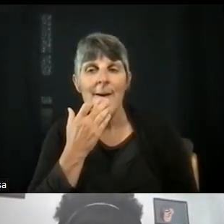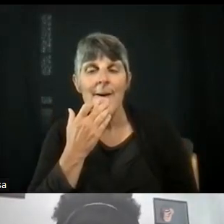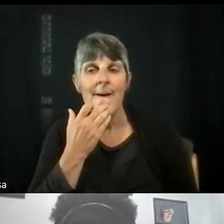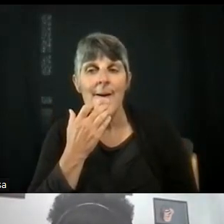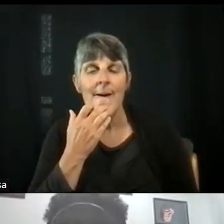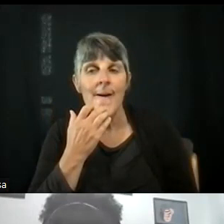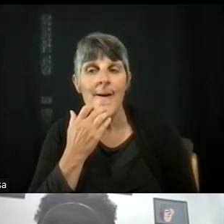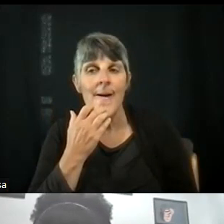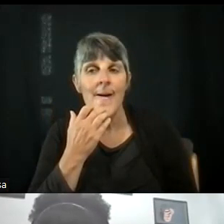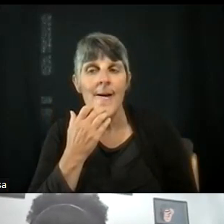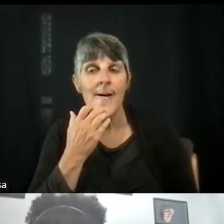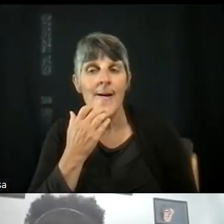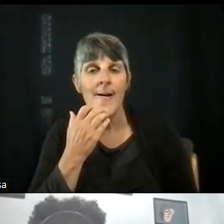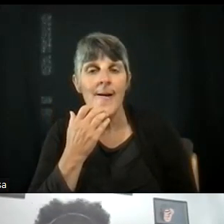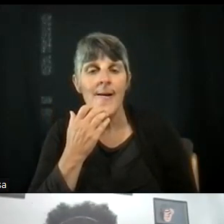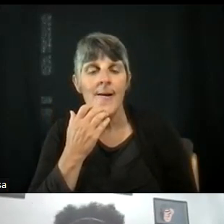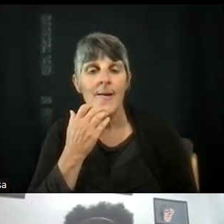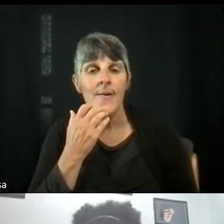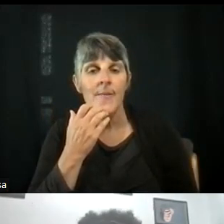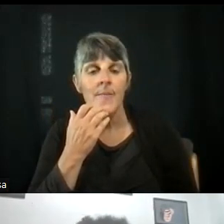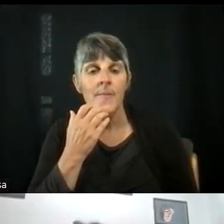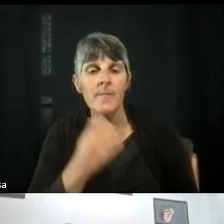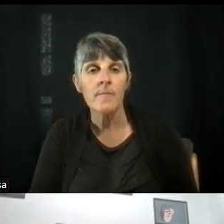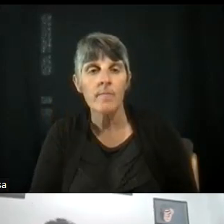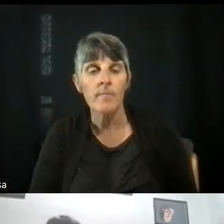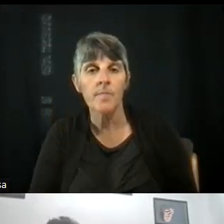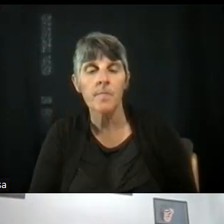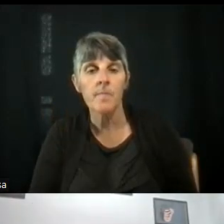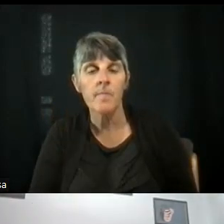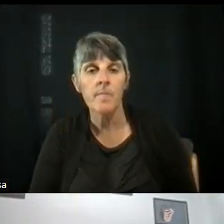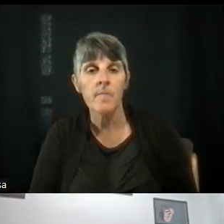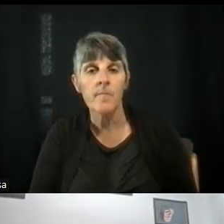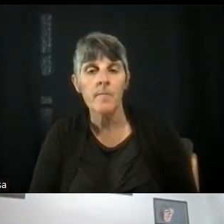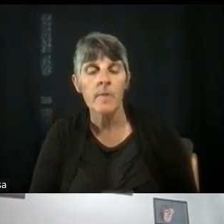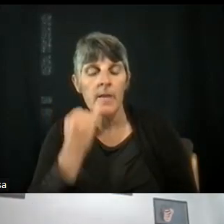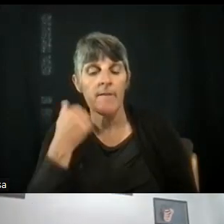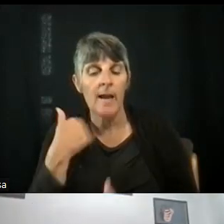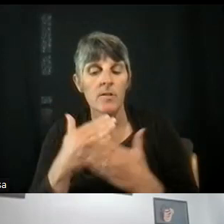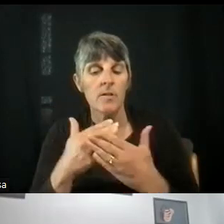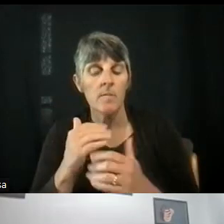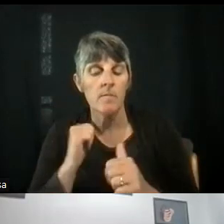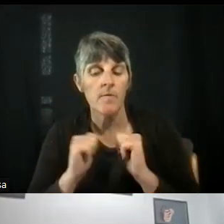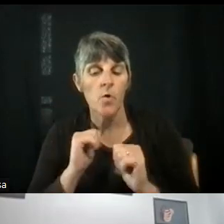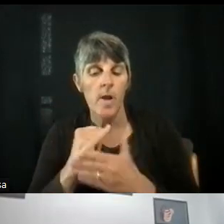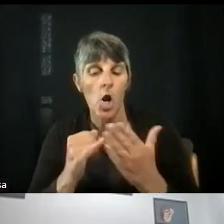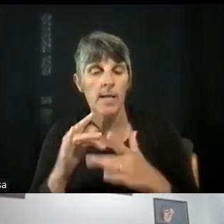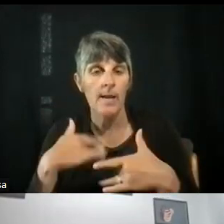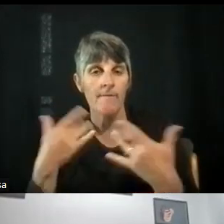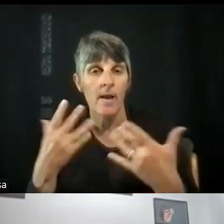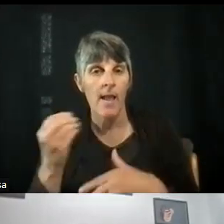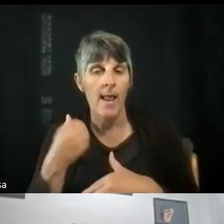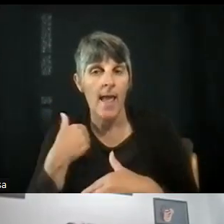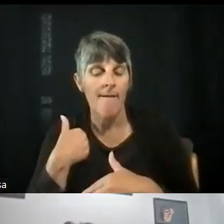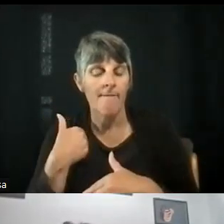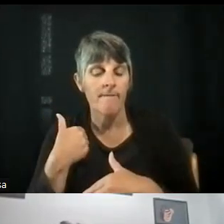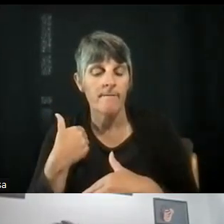throw in having some, performing arts to like an event, and having any